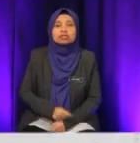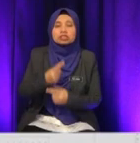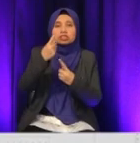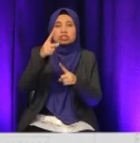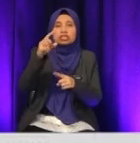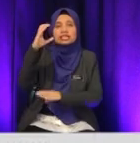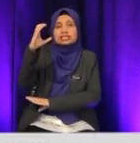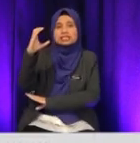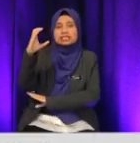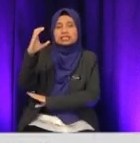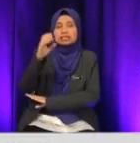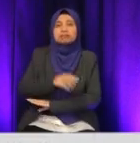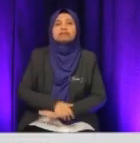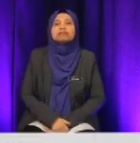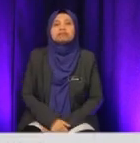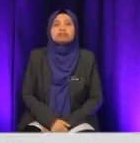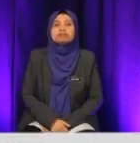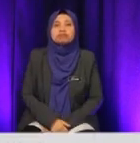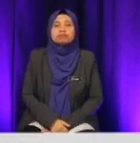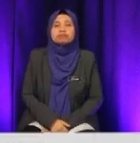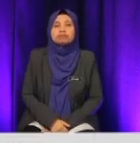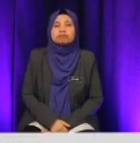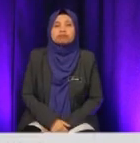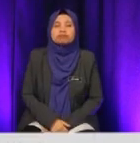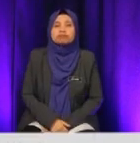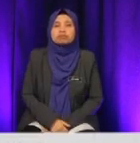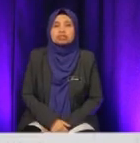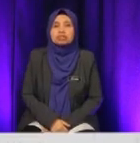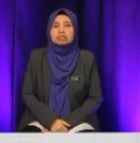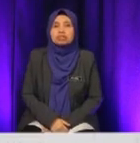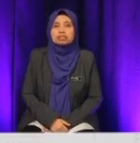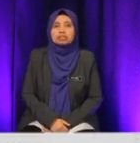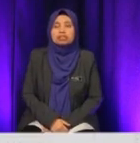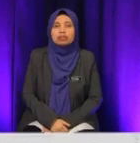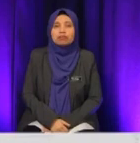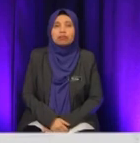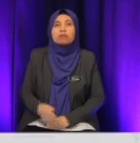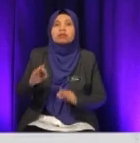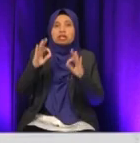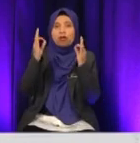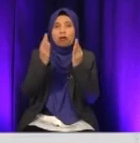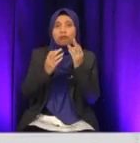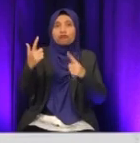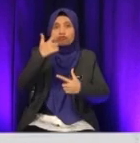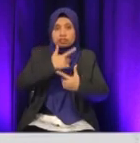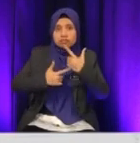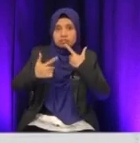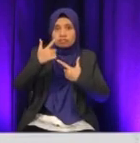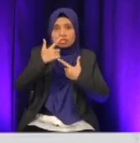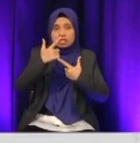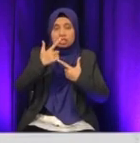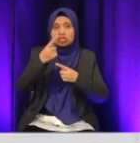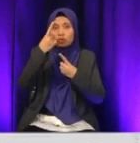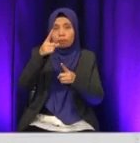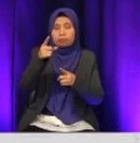is C. The answer is C. They receive friendly visits from a runner. Okay, so why don't we check your